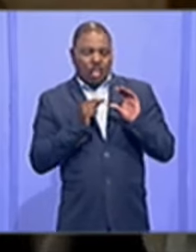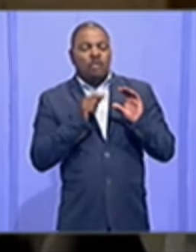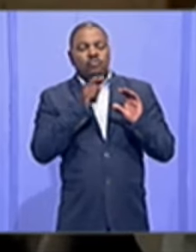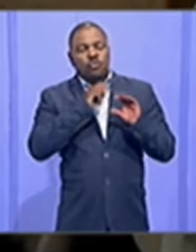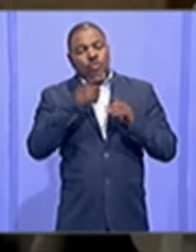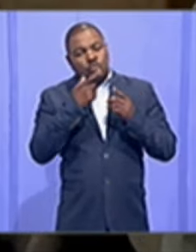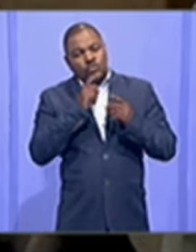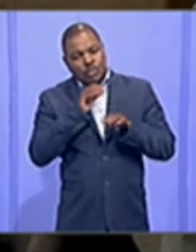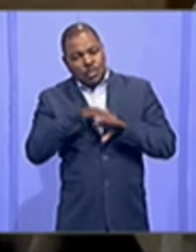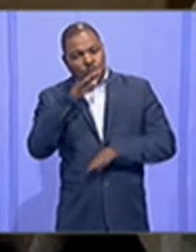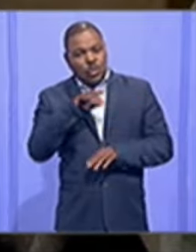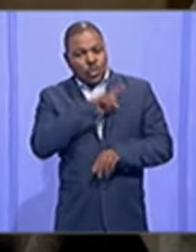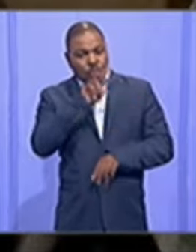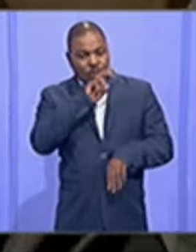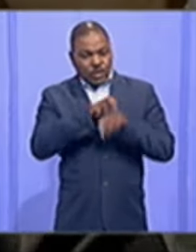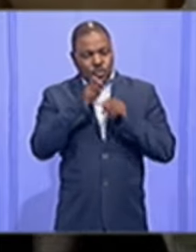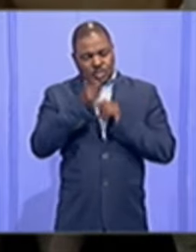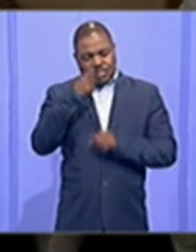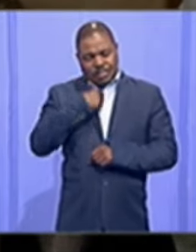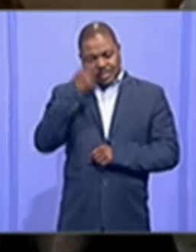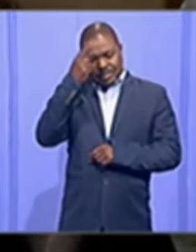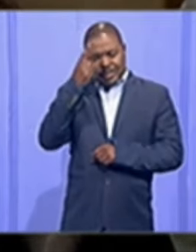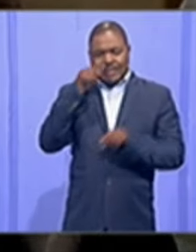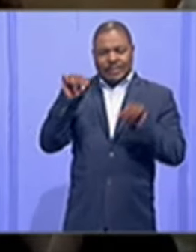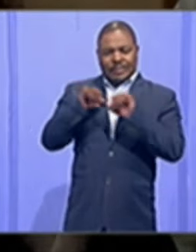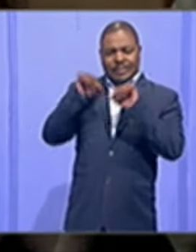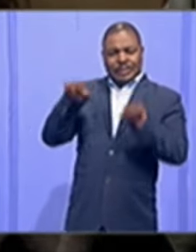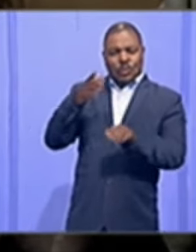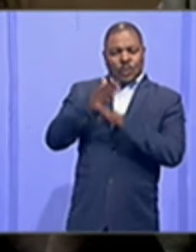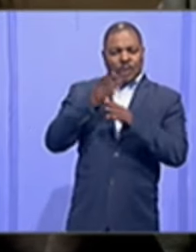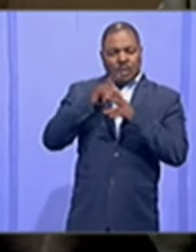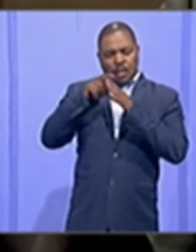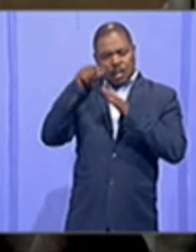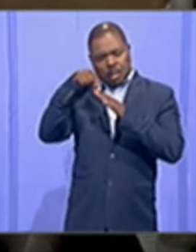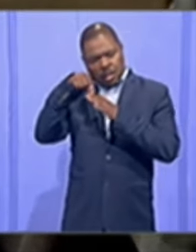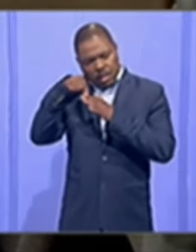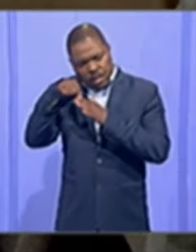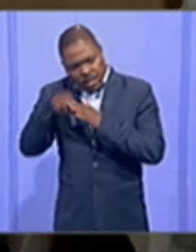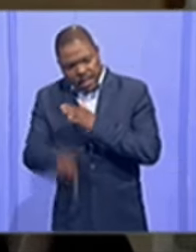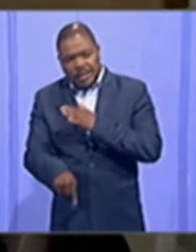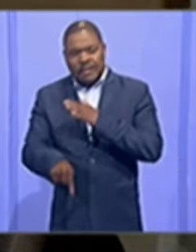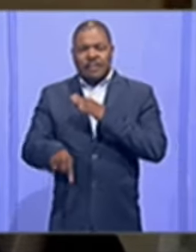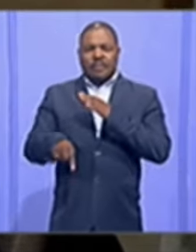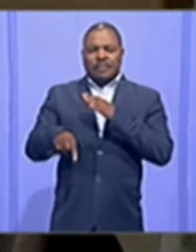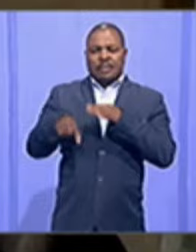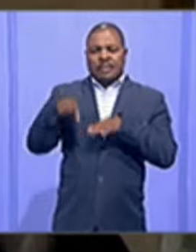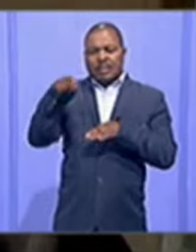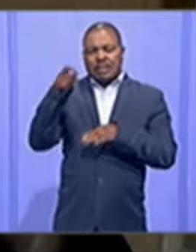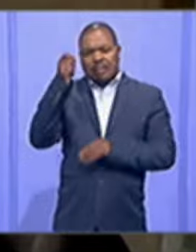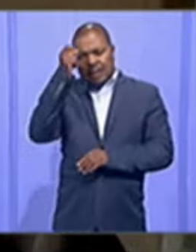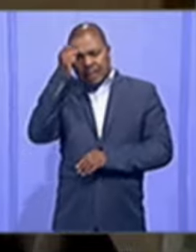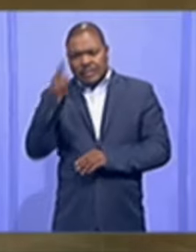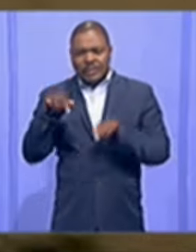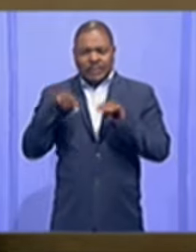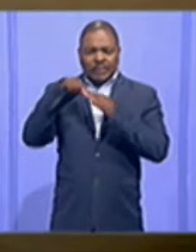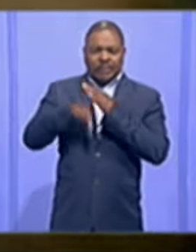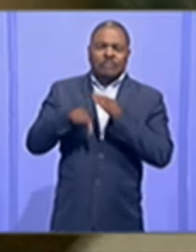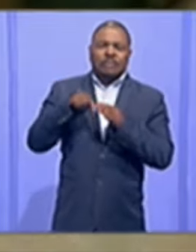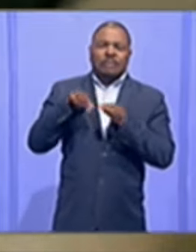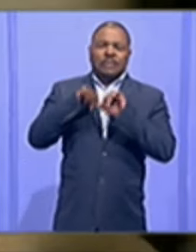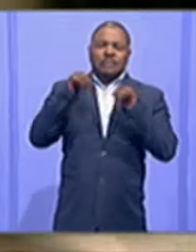theoretical understanding of the system, but to have a far more in-depth and and practical understanding of the system.